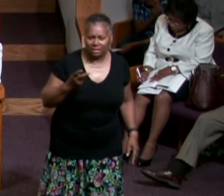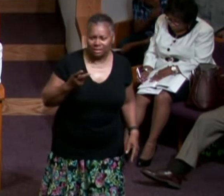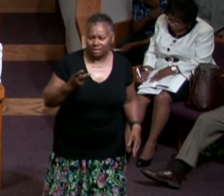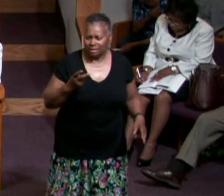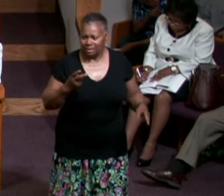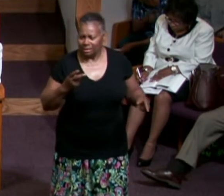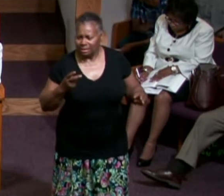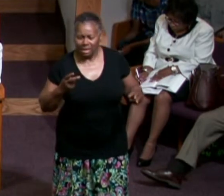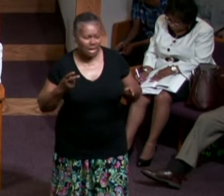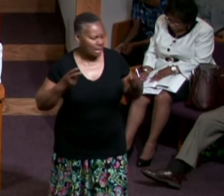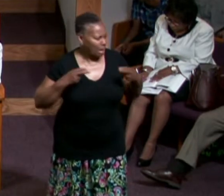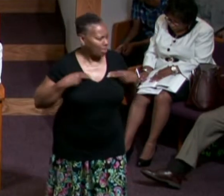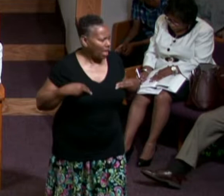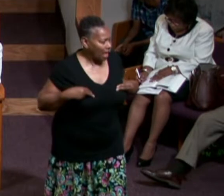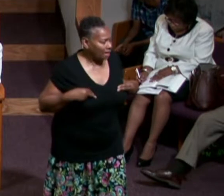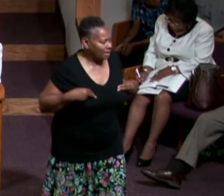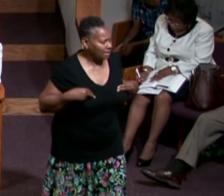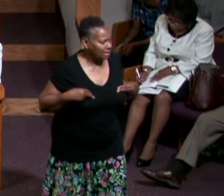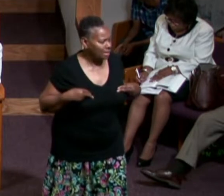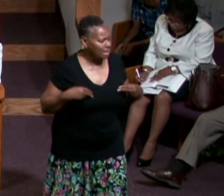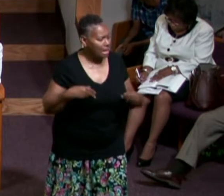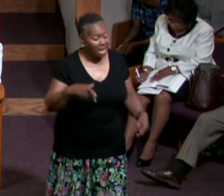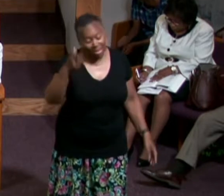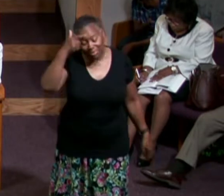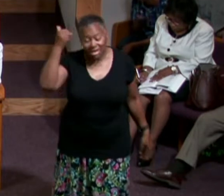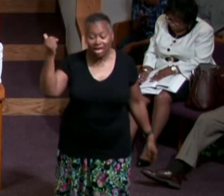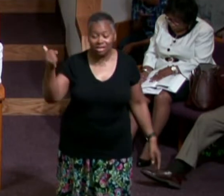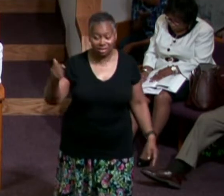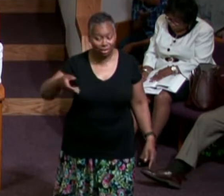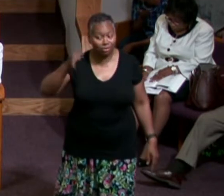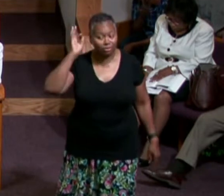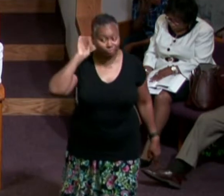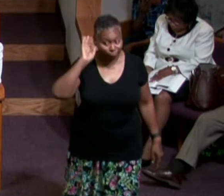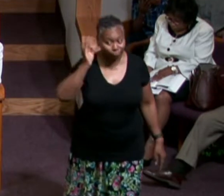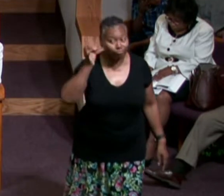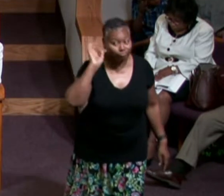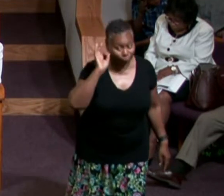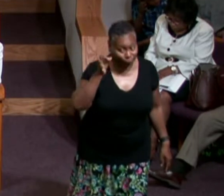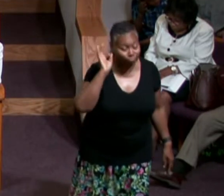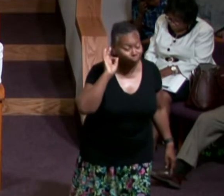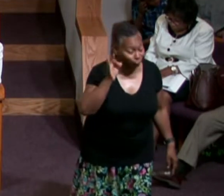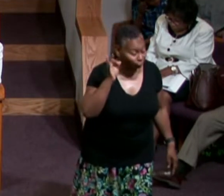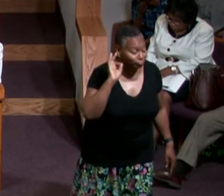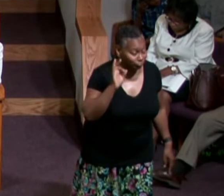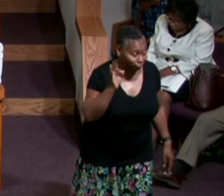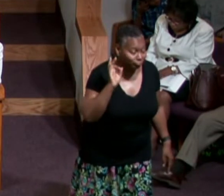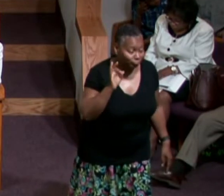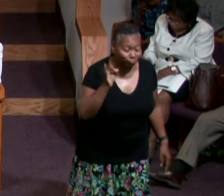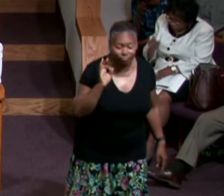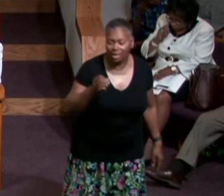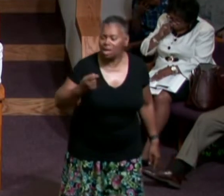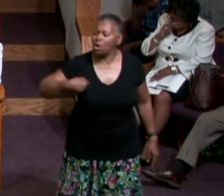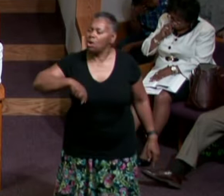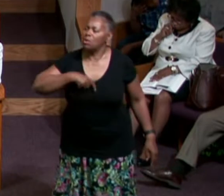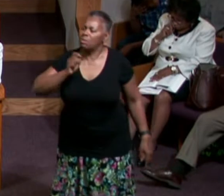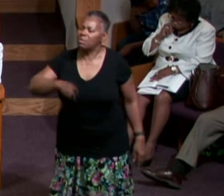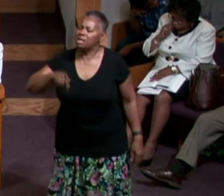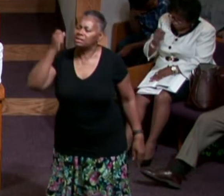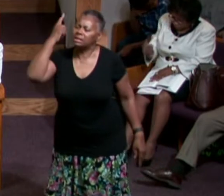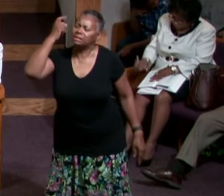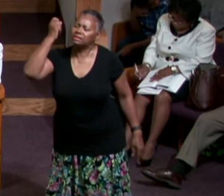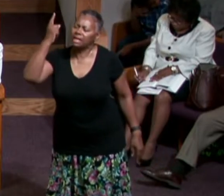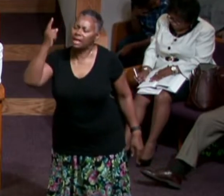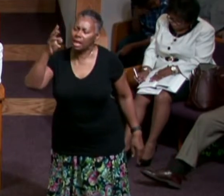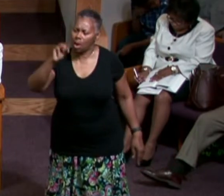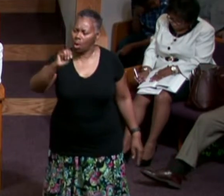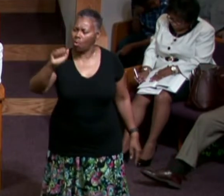it's truly preaching material in so many different ways. We must all understand that Maury